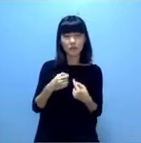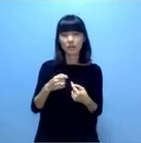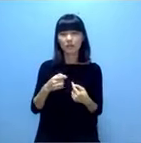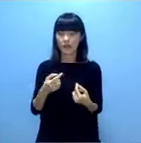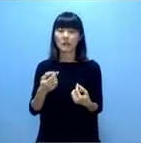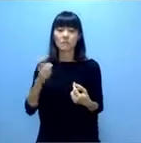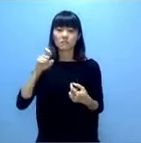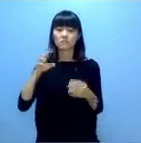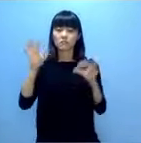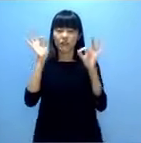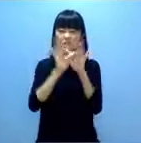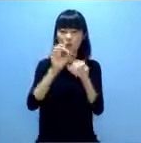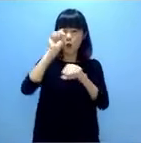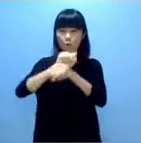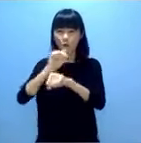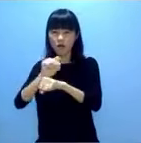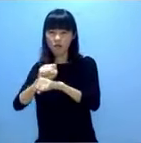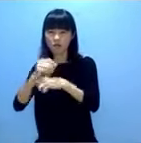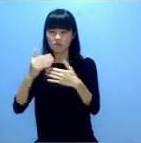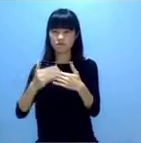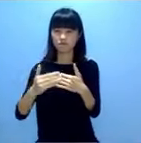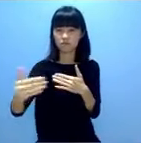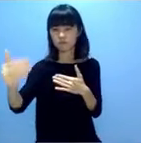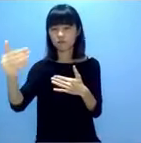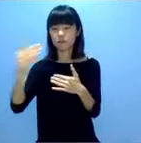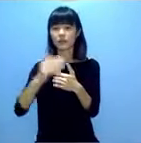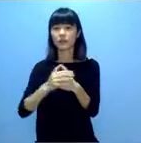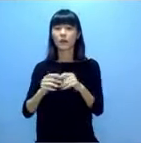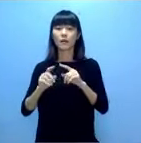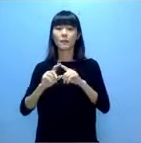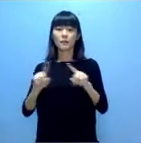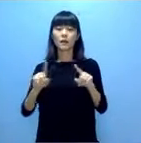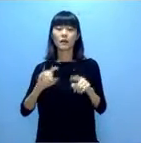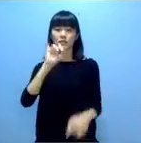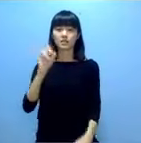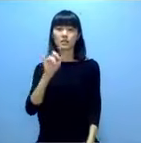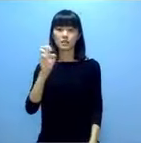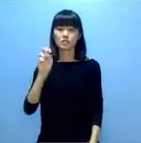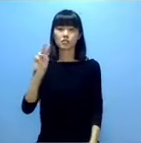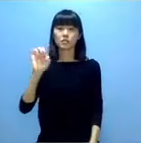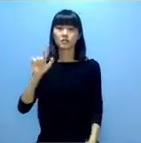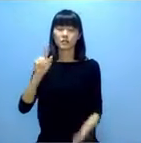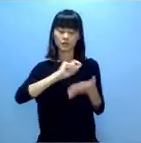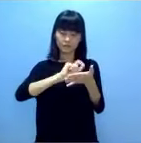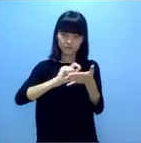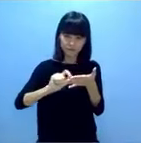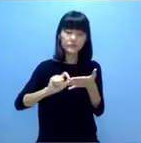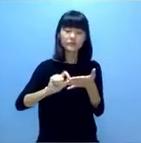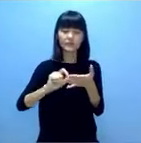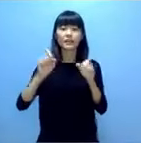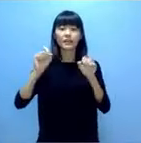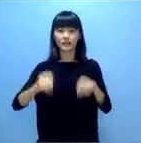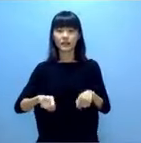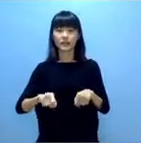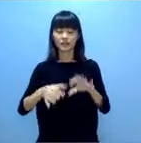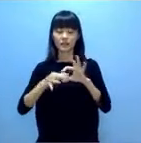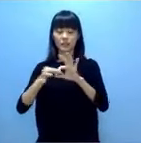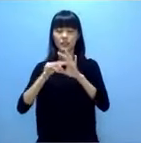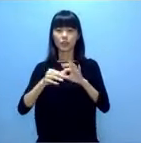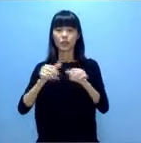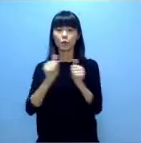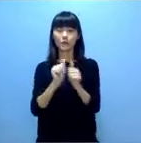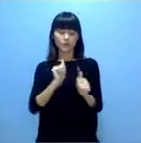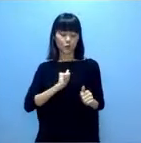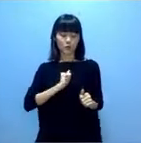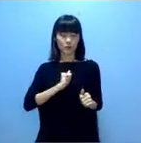So everybody's like on full on work mode. So I think the journaling is one way to first and foremost connect with yourself individually, but